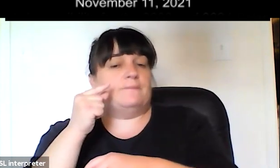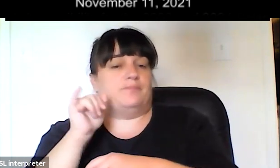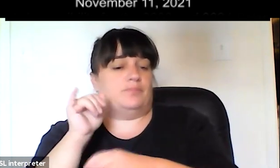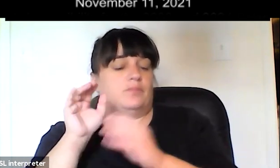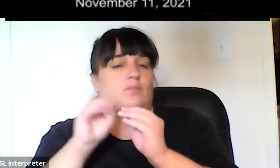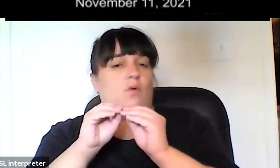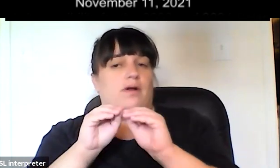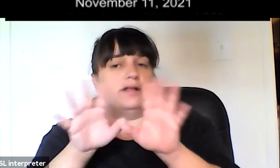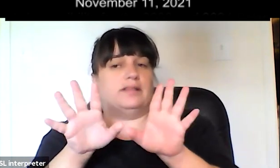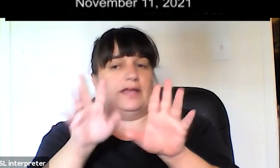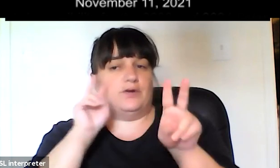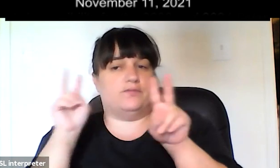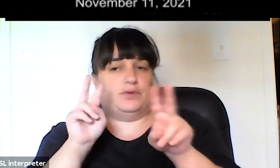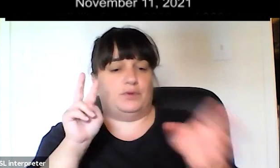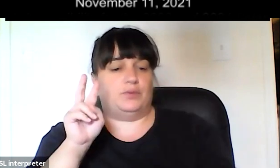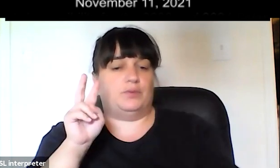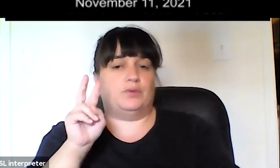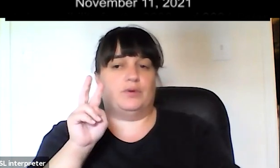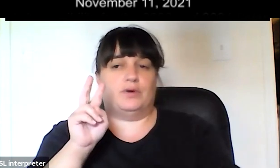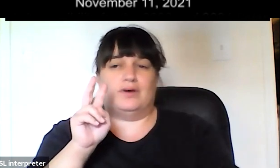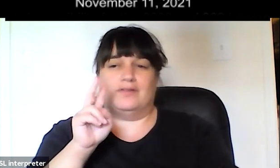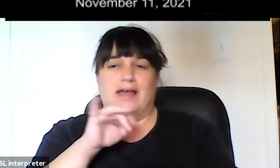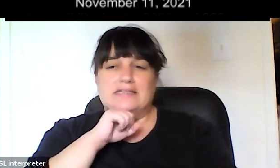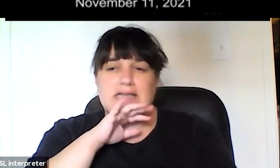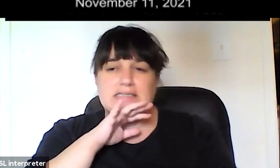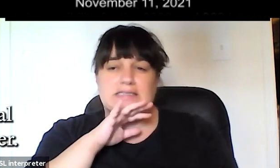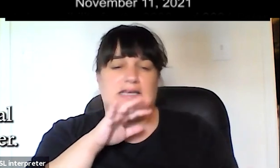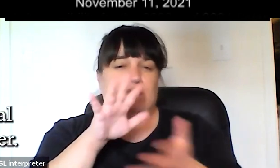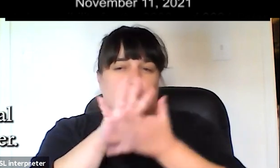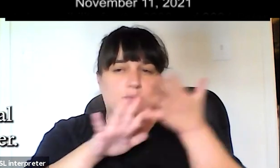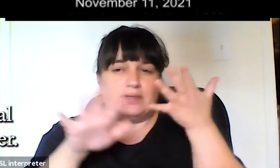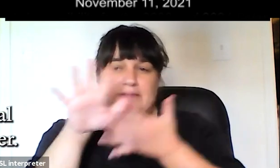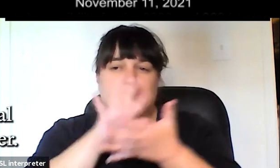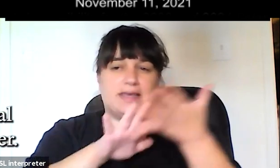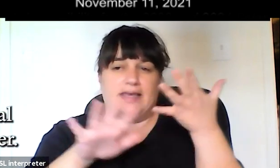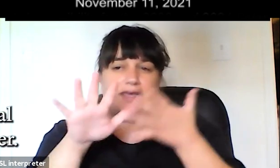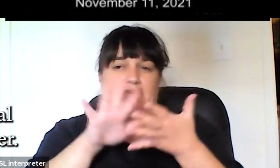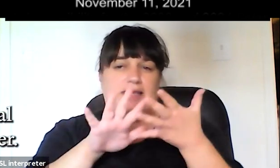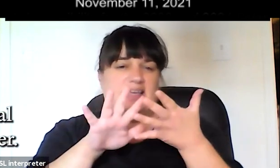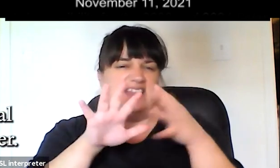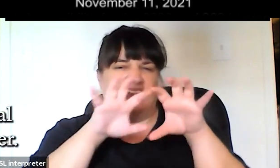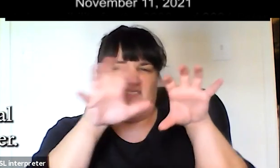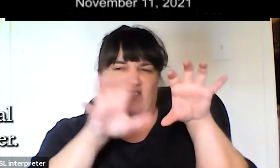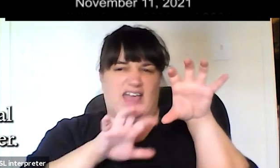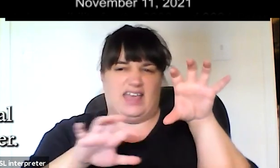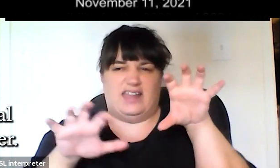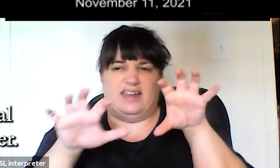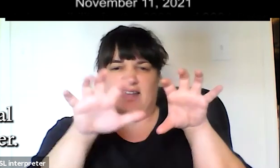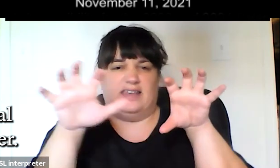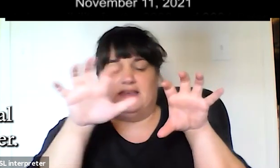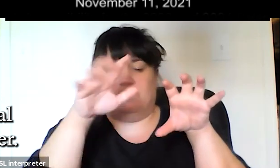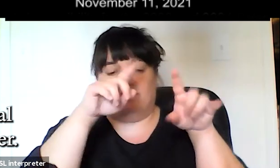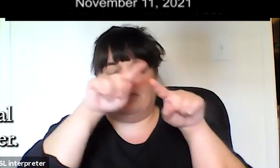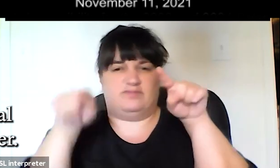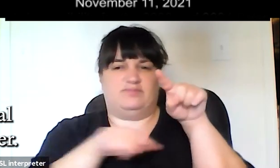much clearer view of the sort of dusty and wispy, kind of veiny looking arms that